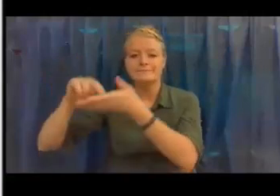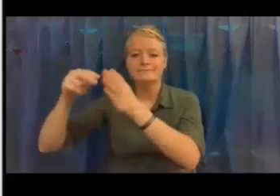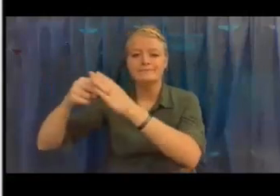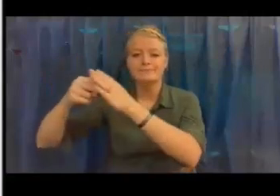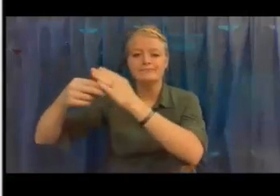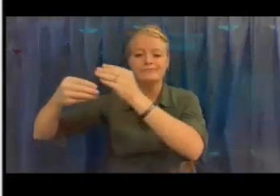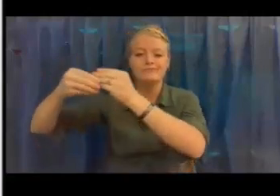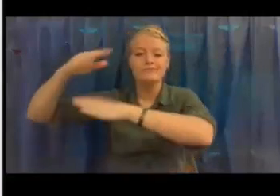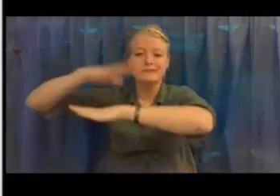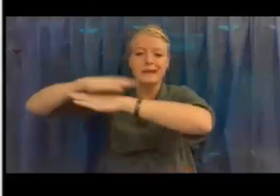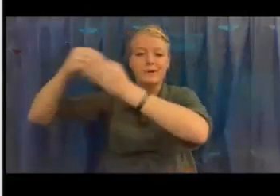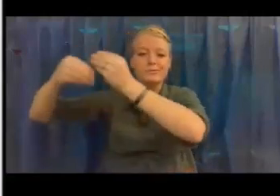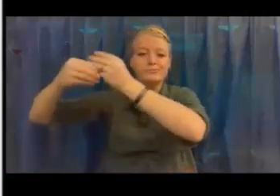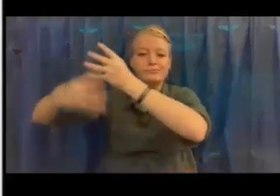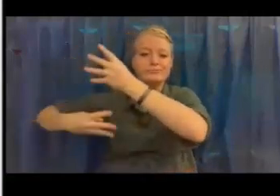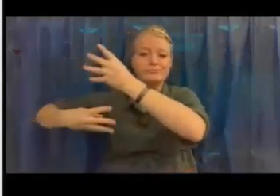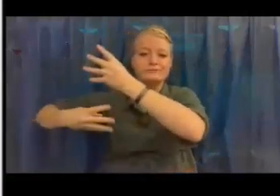Contents.